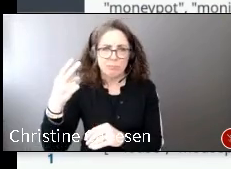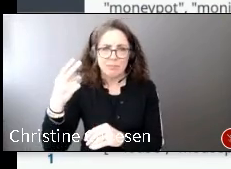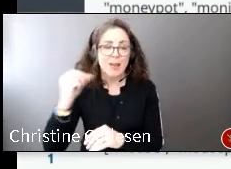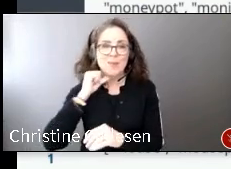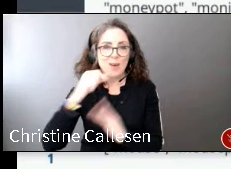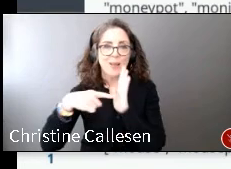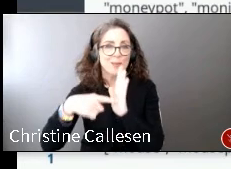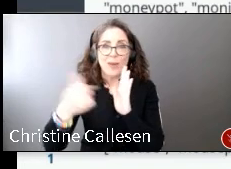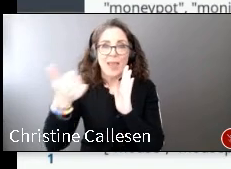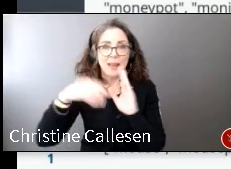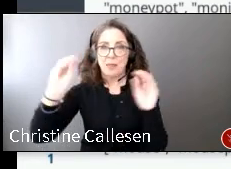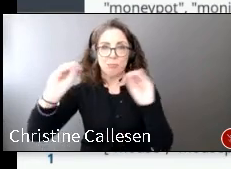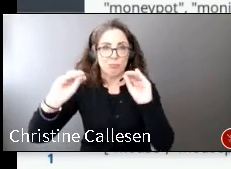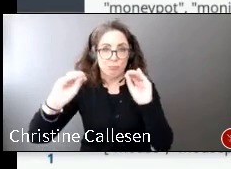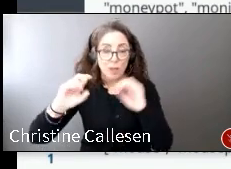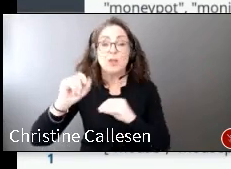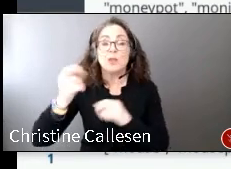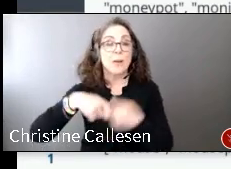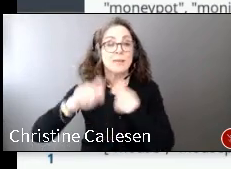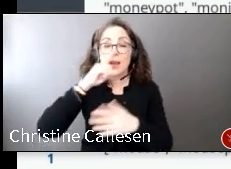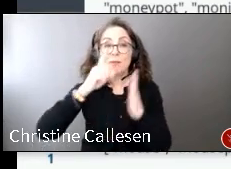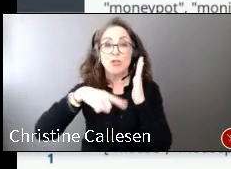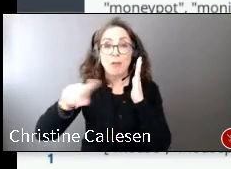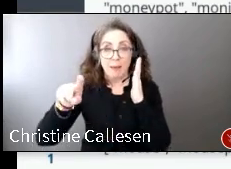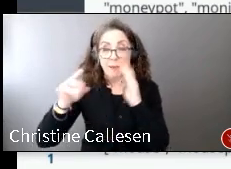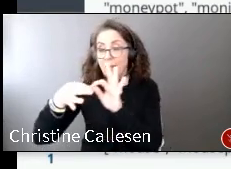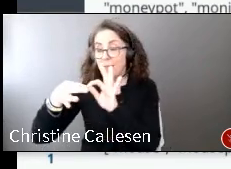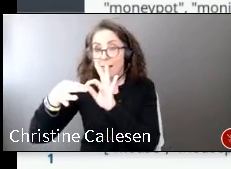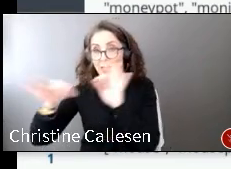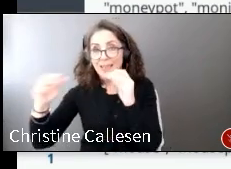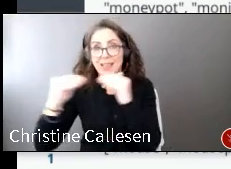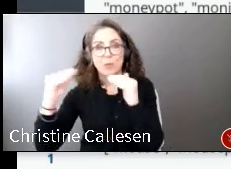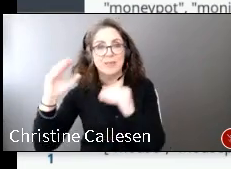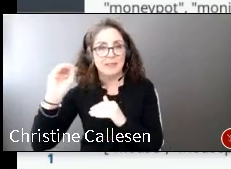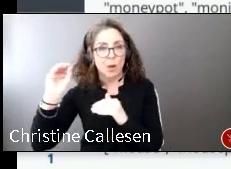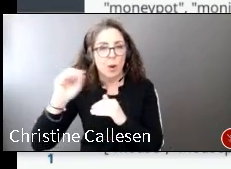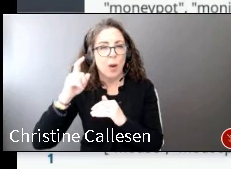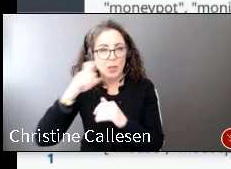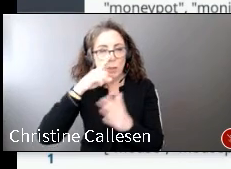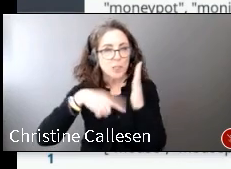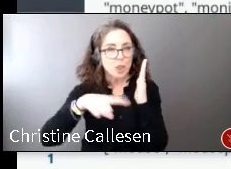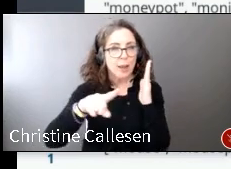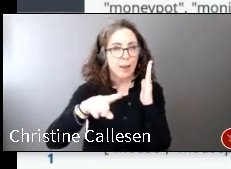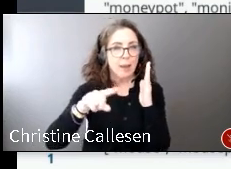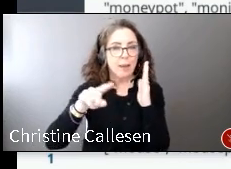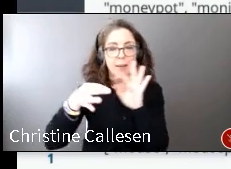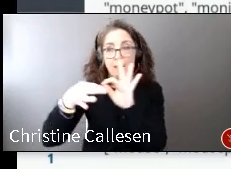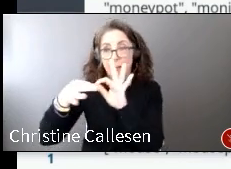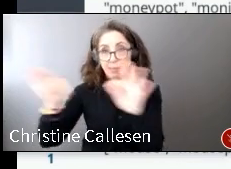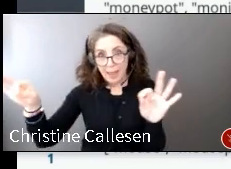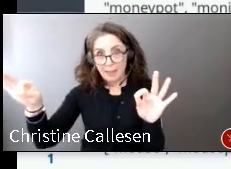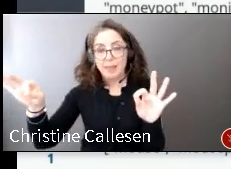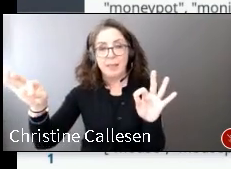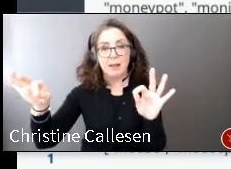outputting anything here. So instead of checking the length equals to 0, I think I should be checking length smaller than